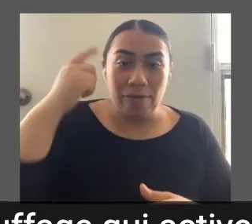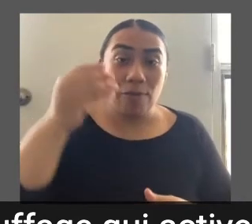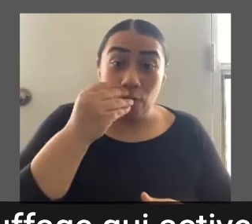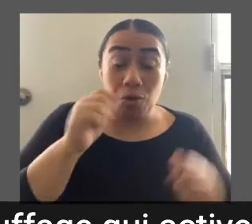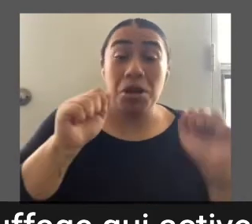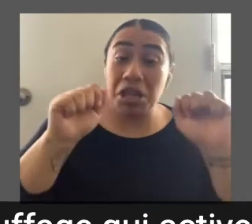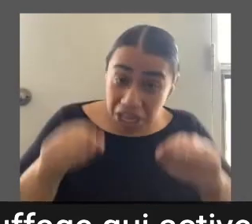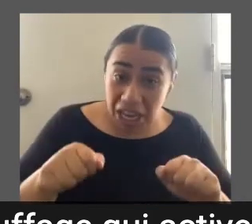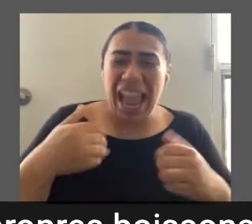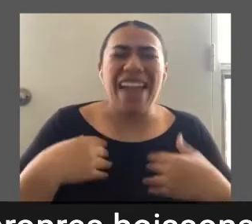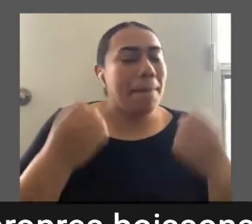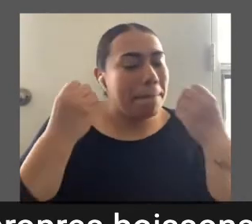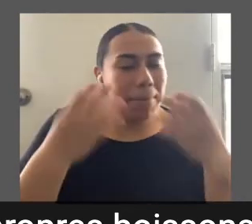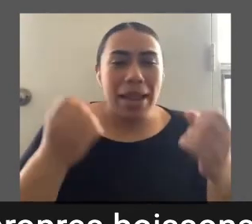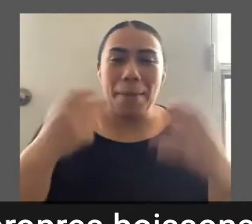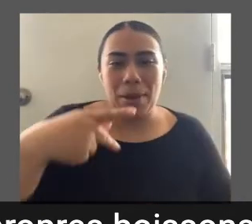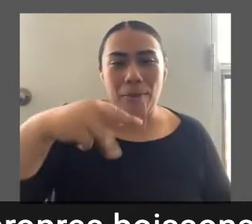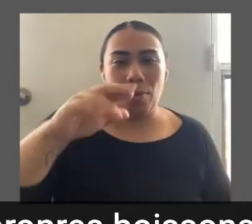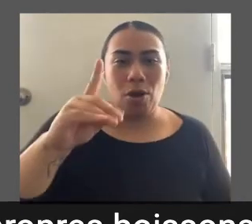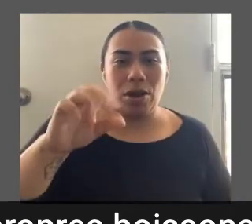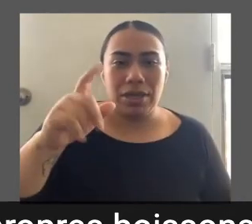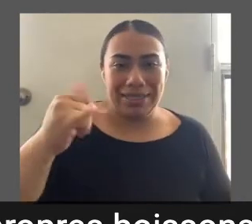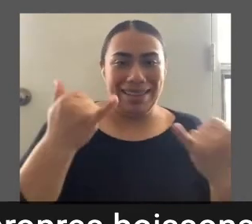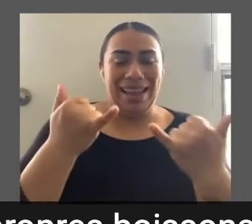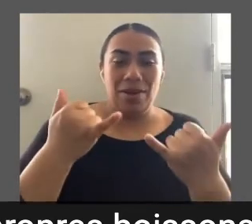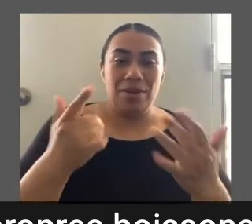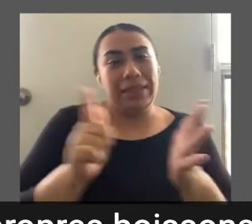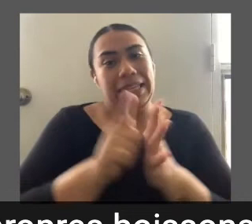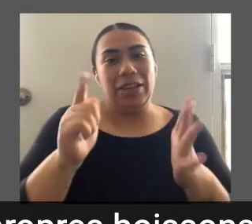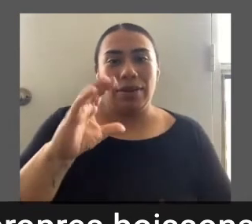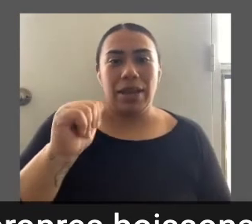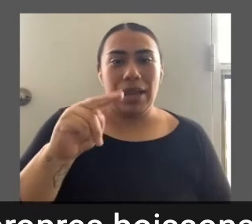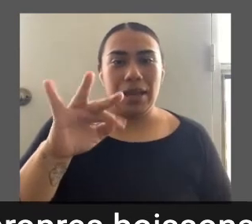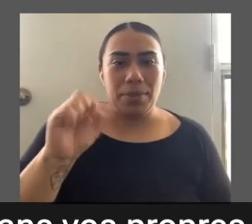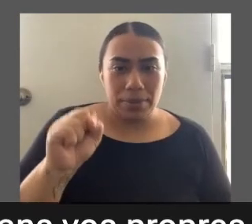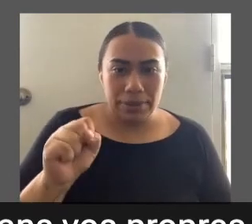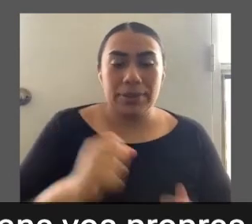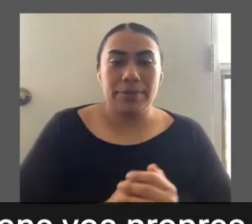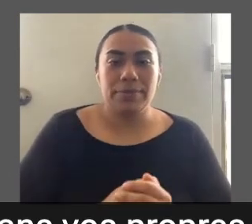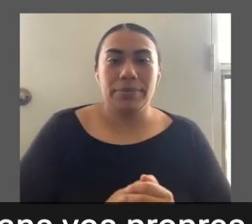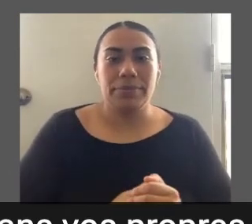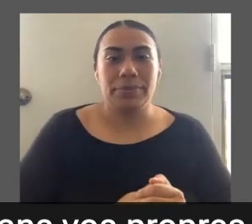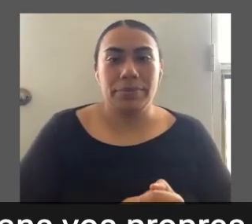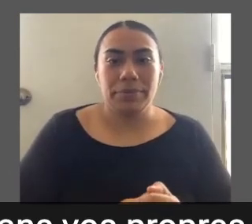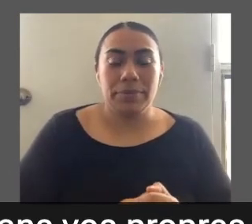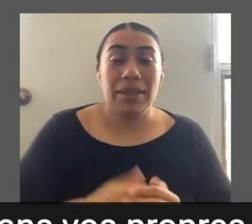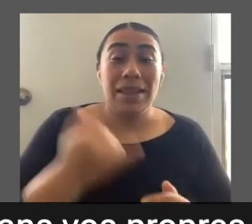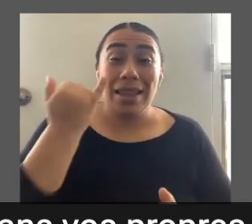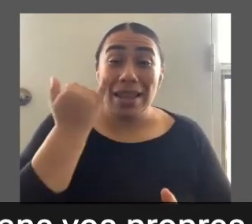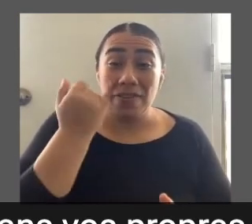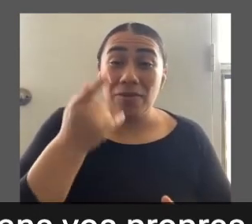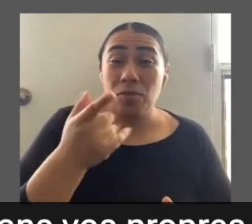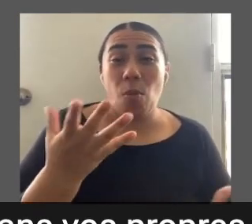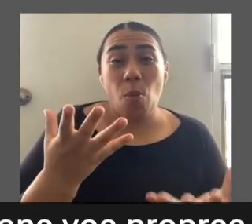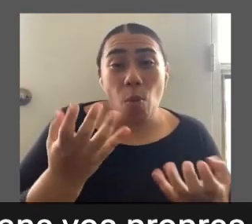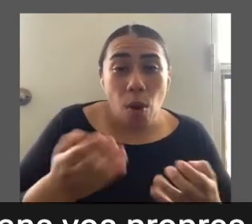a cannabis plant. These powders can be mixed into your own beverages and teas for ease of consumption, or can be